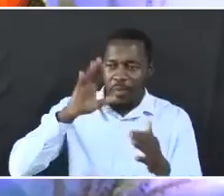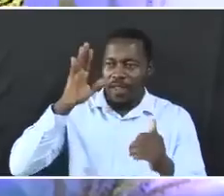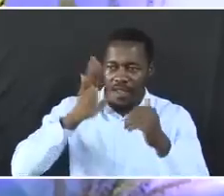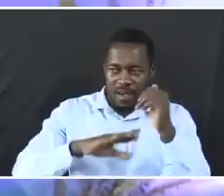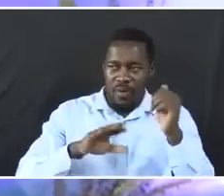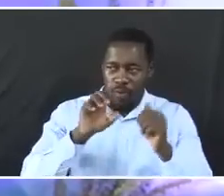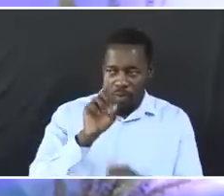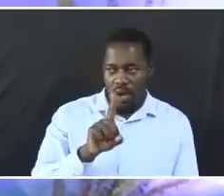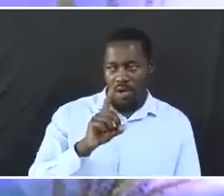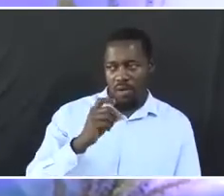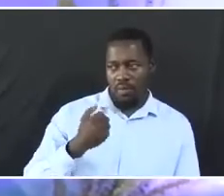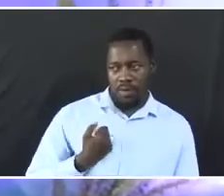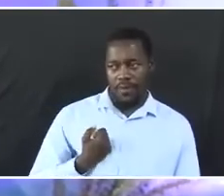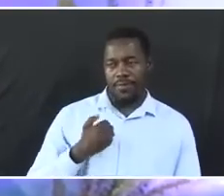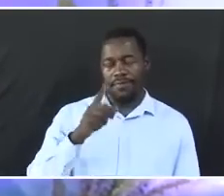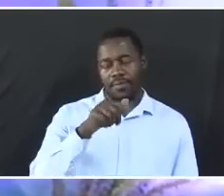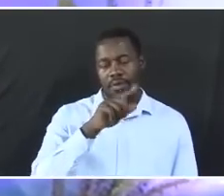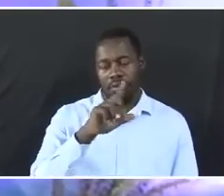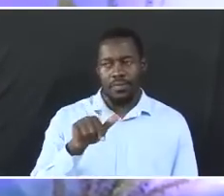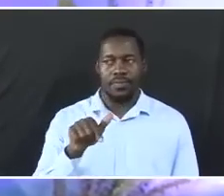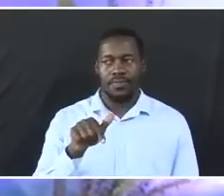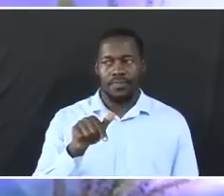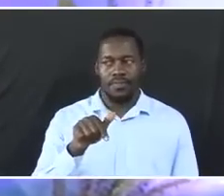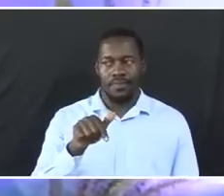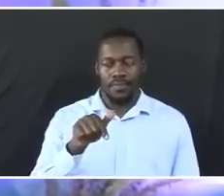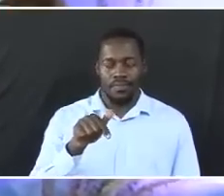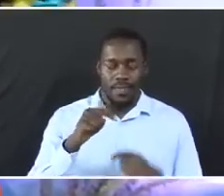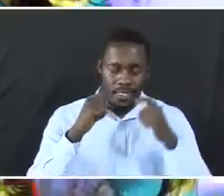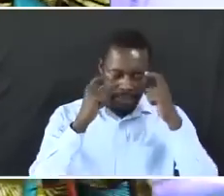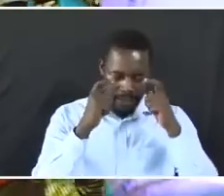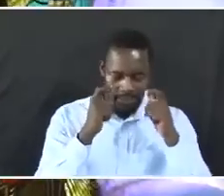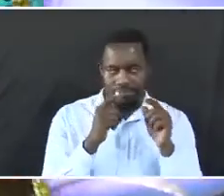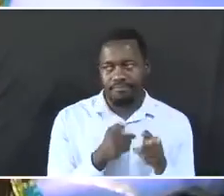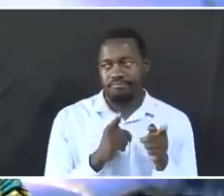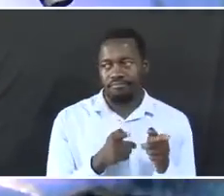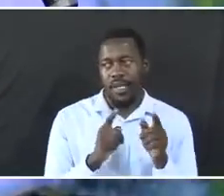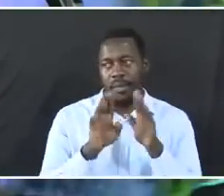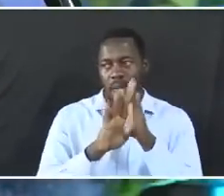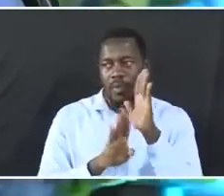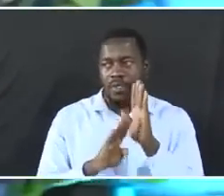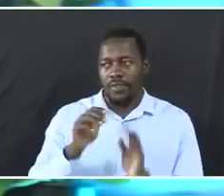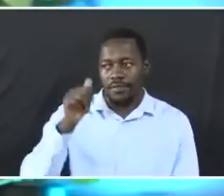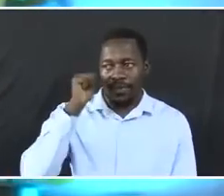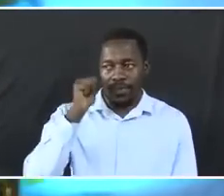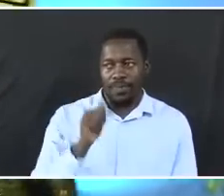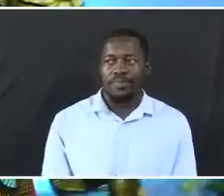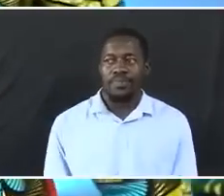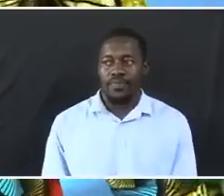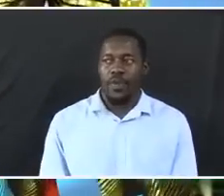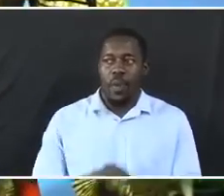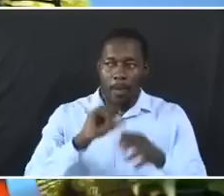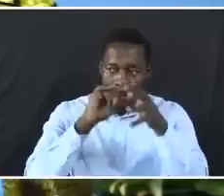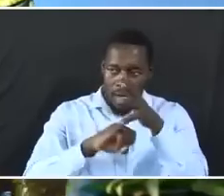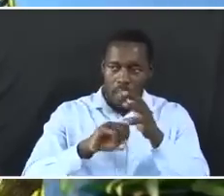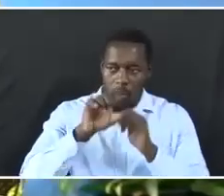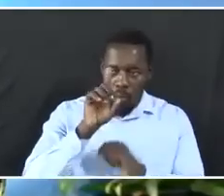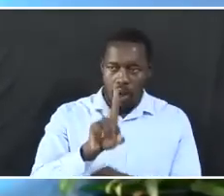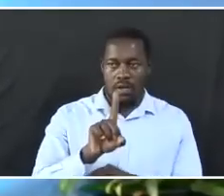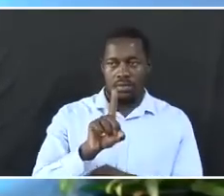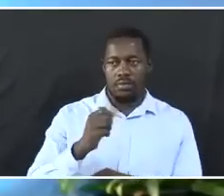they had also normalized it. And so he said, Aisuru, let me work for the